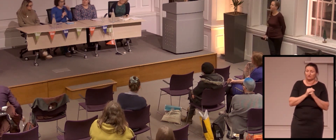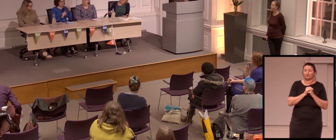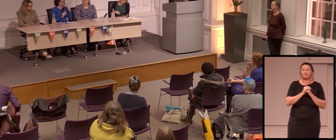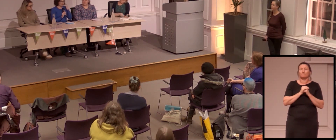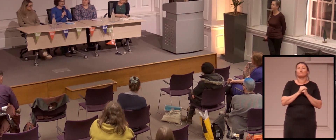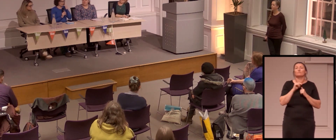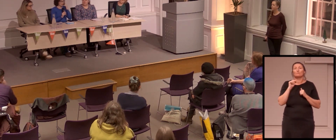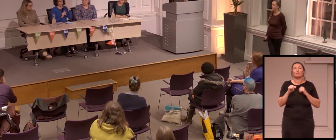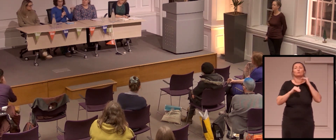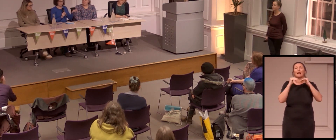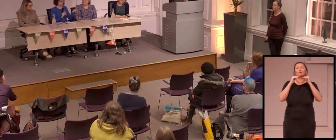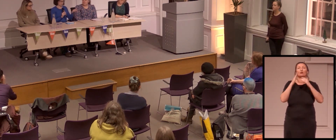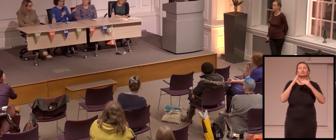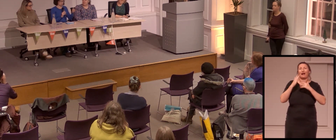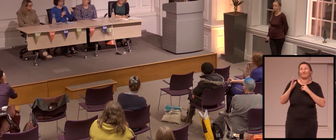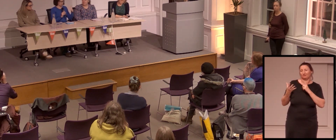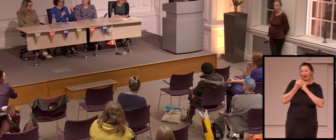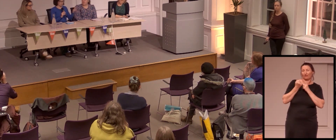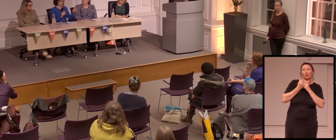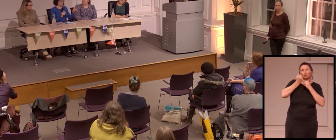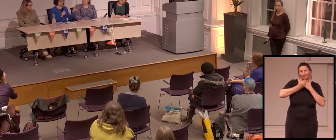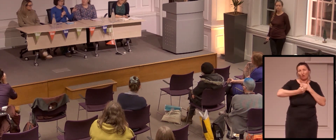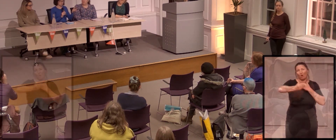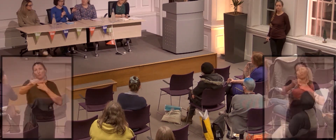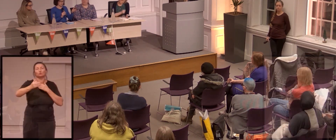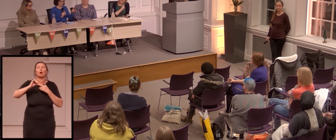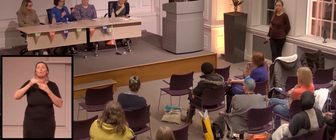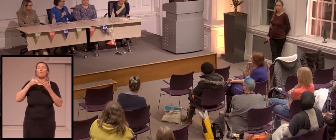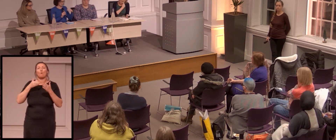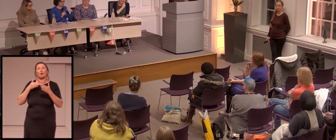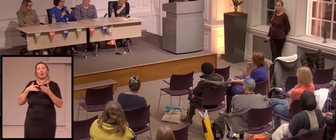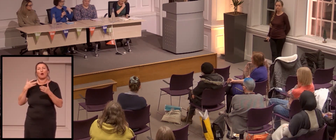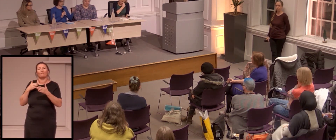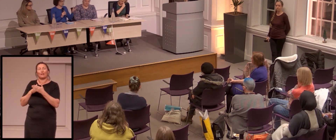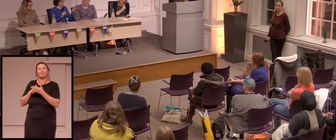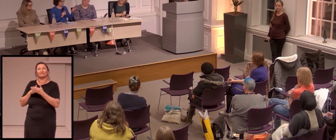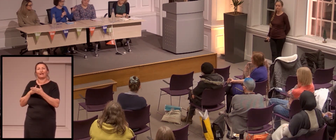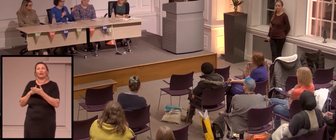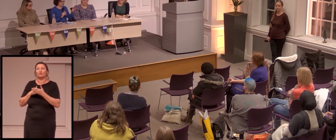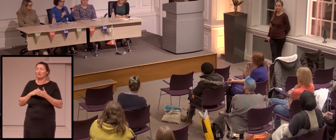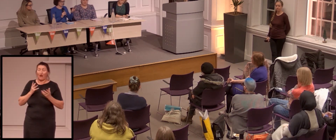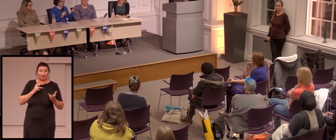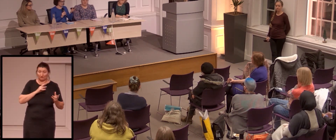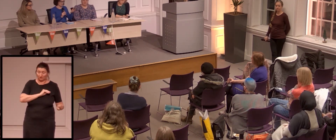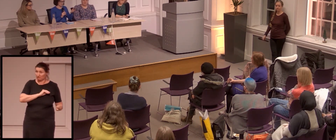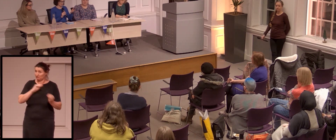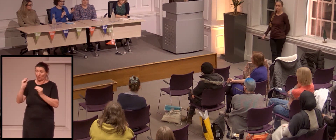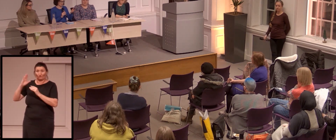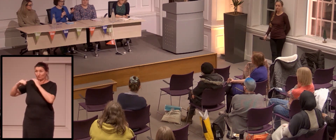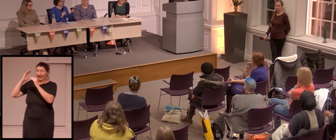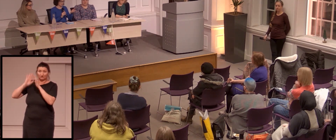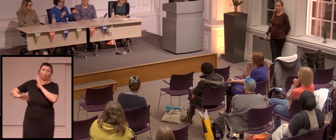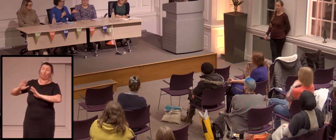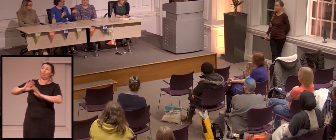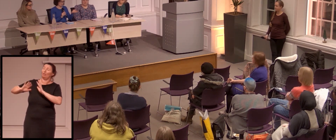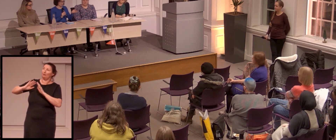who have a long-term condition or a life-limiting condition and are suddenly thrust into adult services and expected